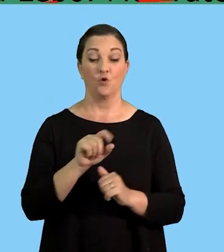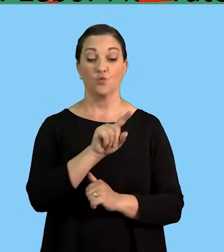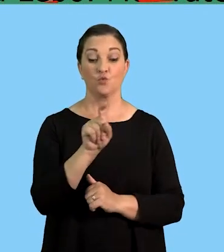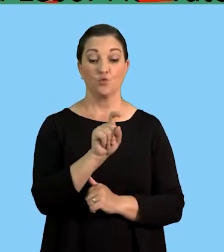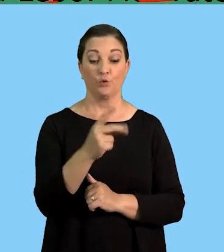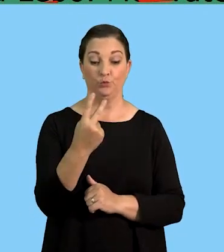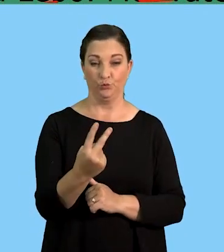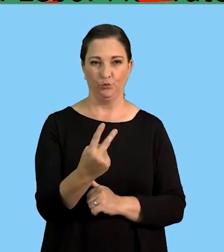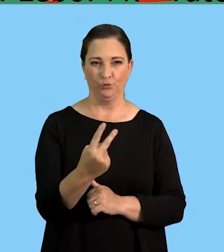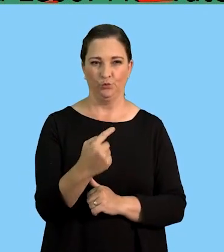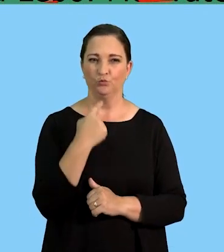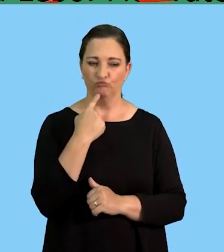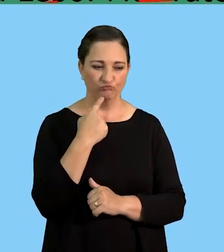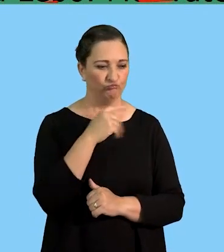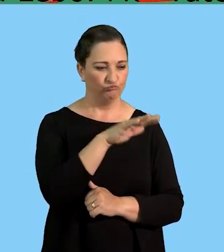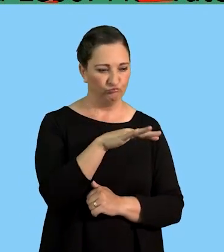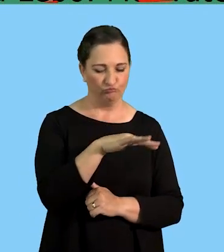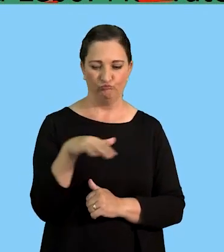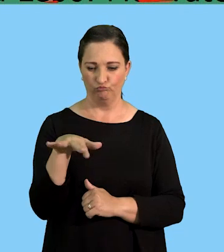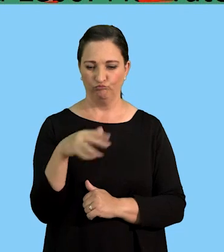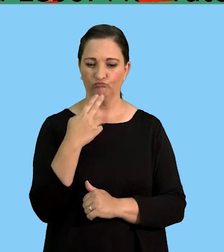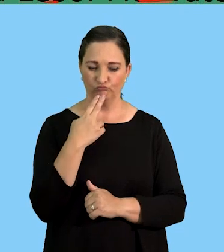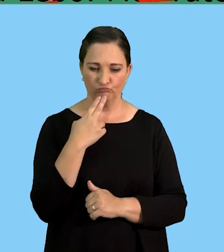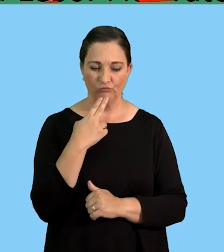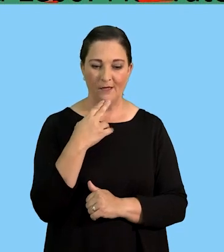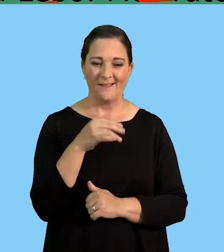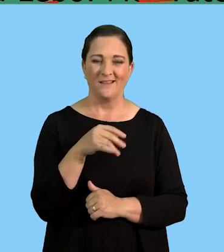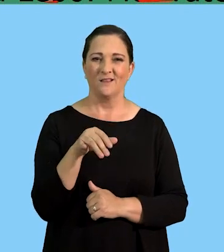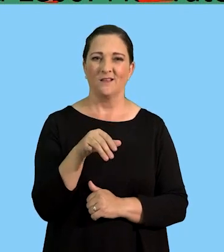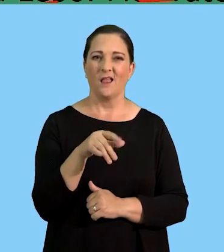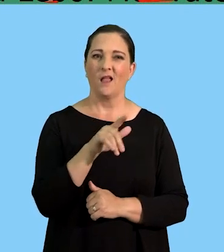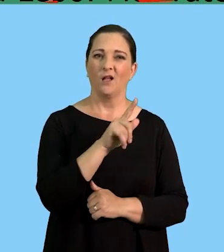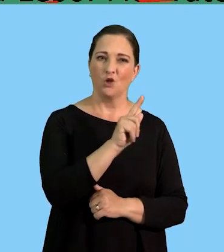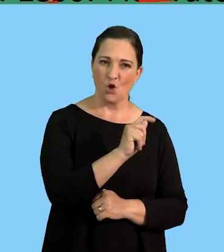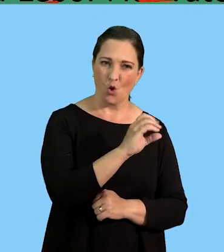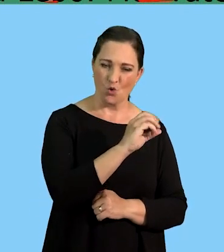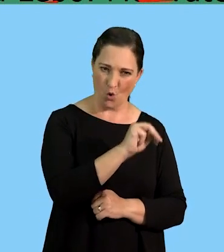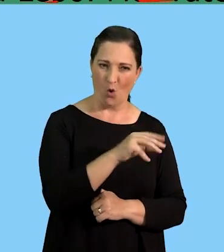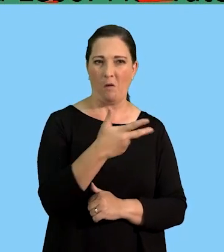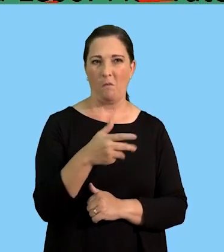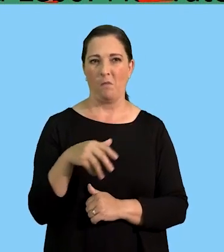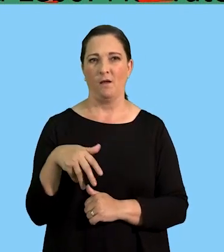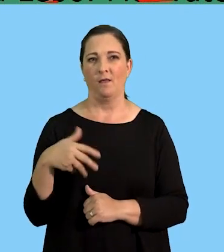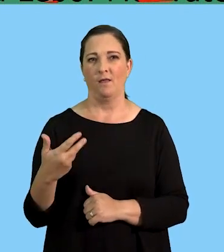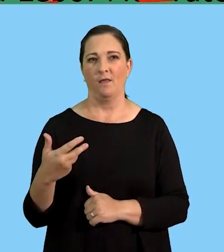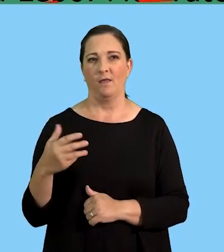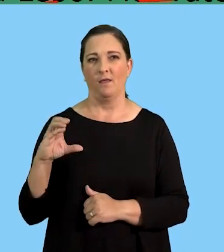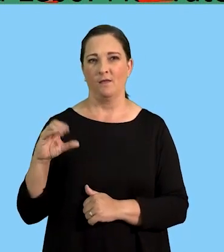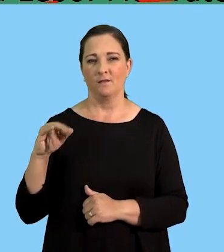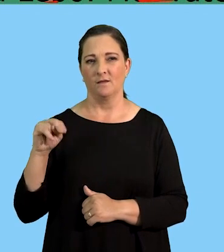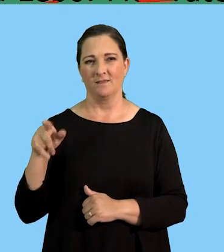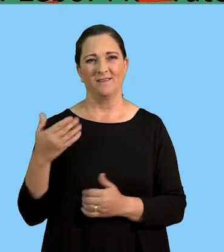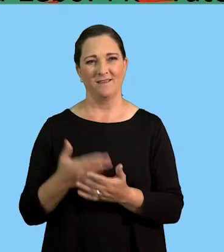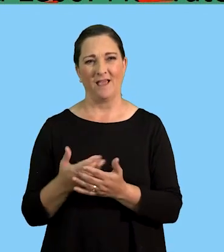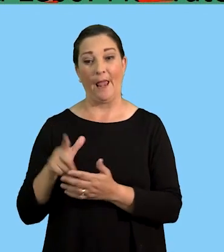2, recommend 2 situations in which Tom and Lebu's leadership style can be